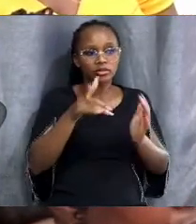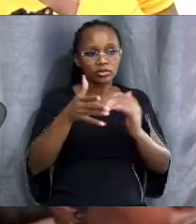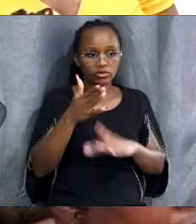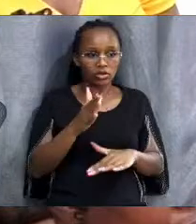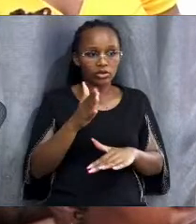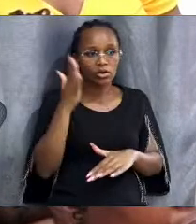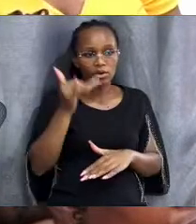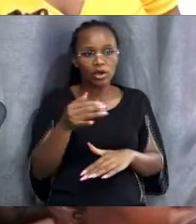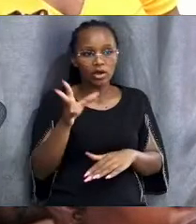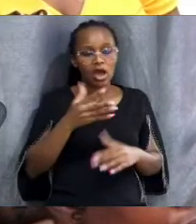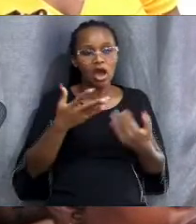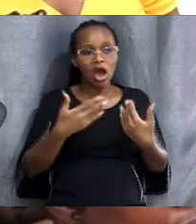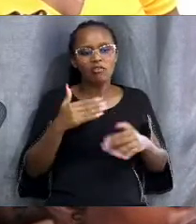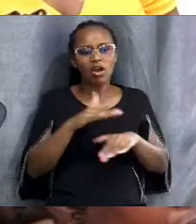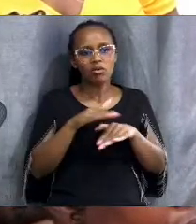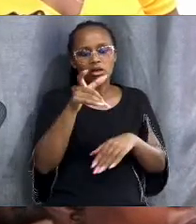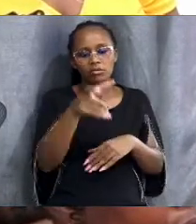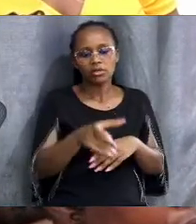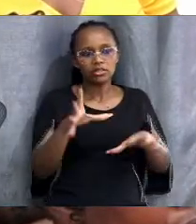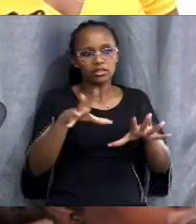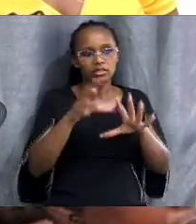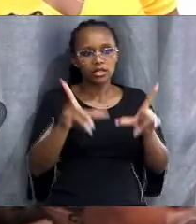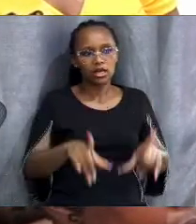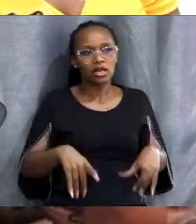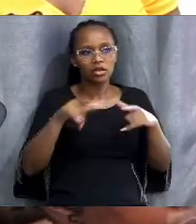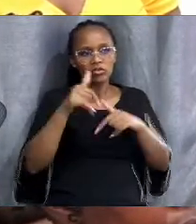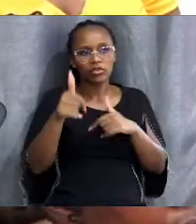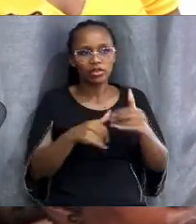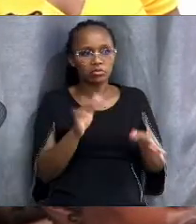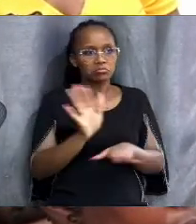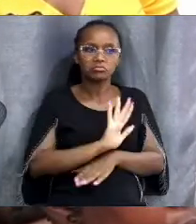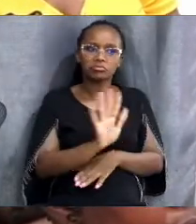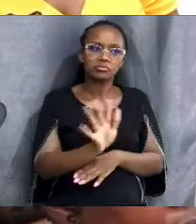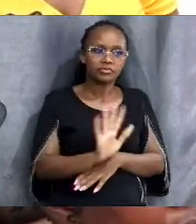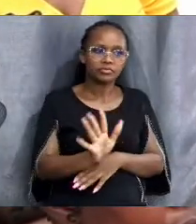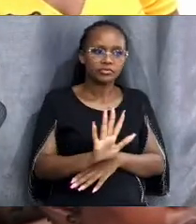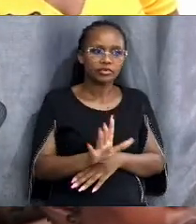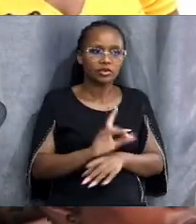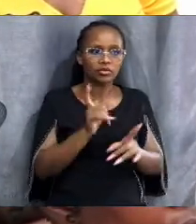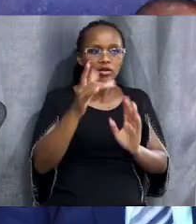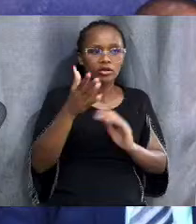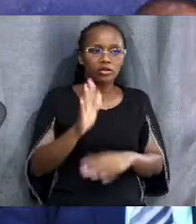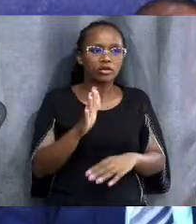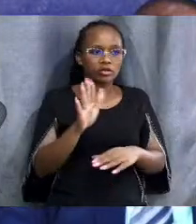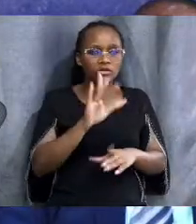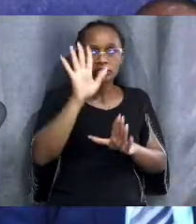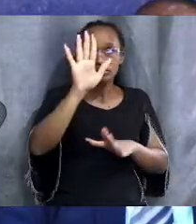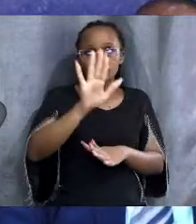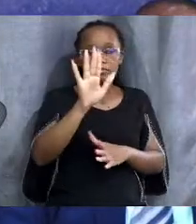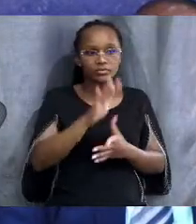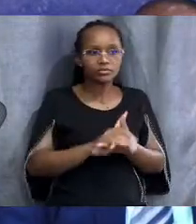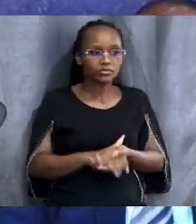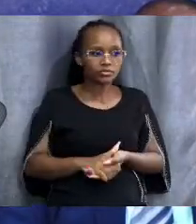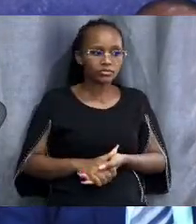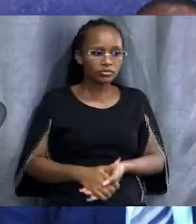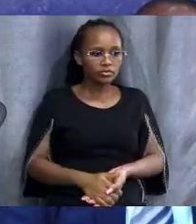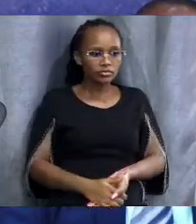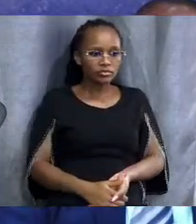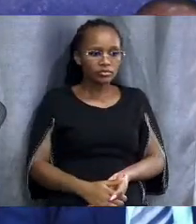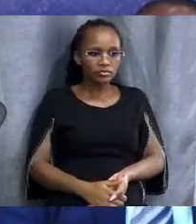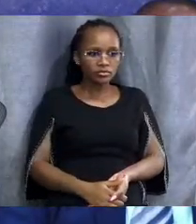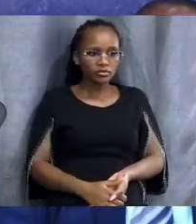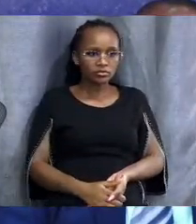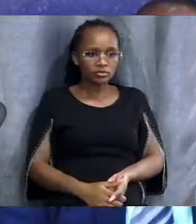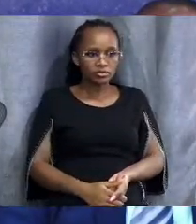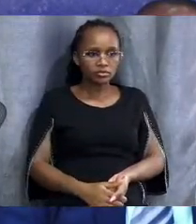God, because there is nobody who can take the life of the other, no one apart from God himself. And then